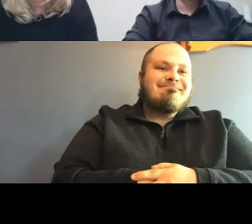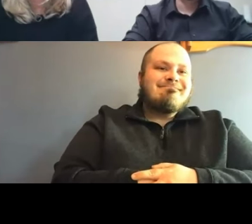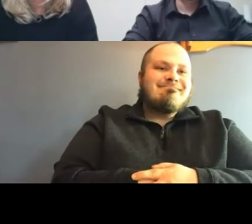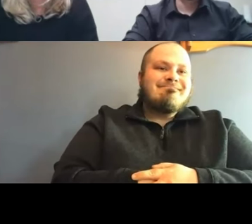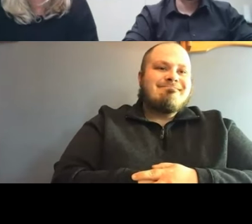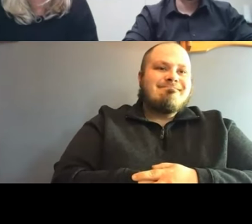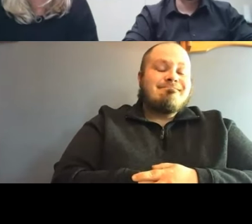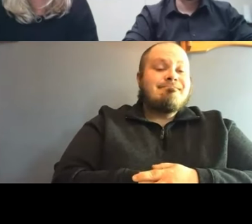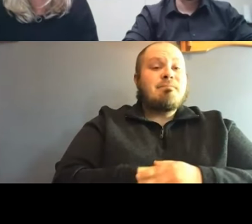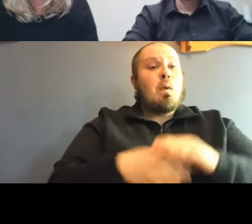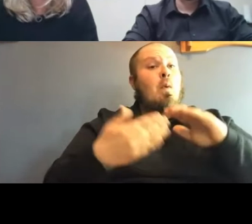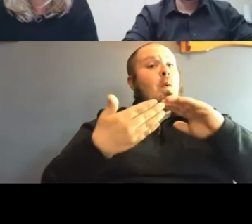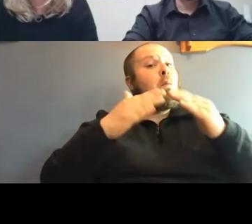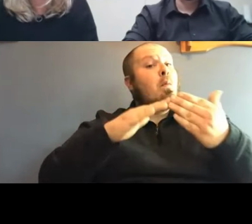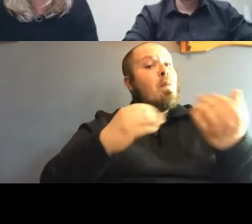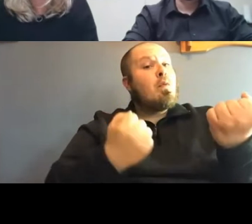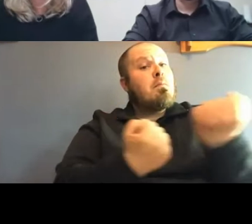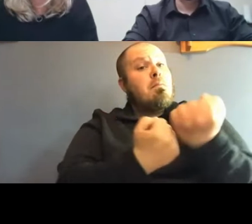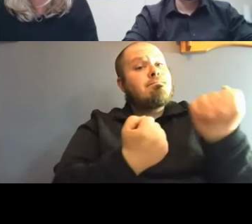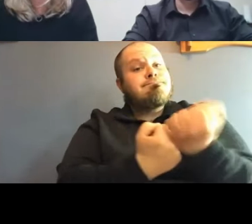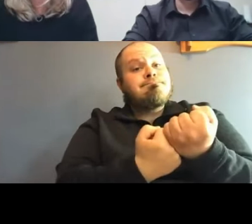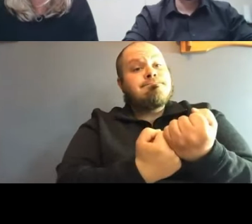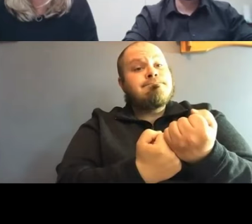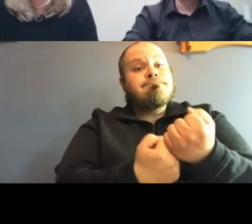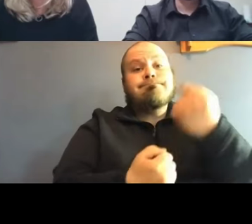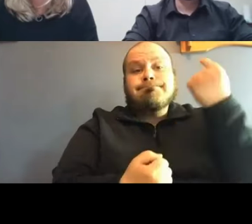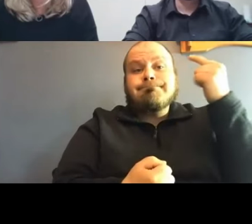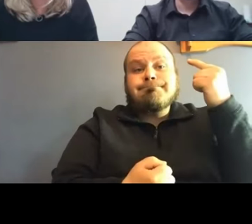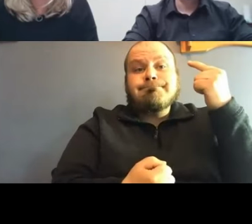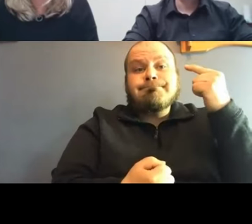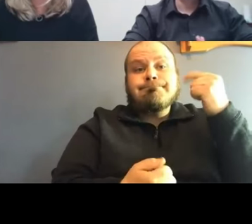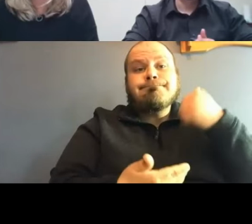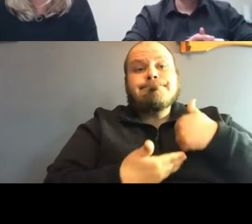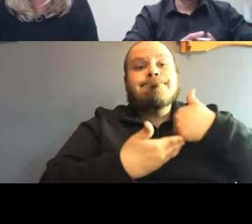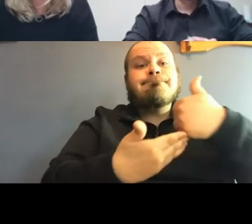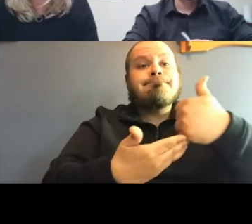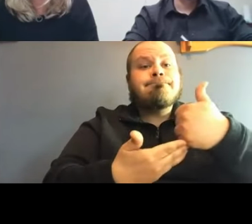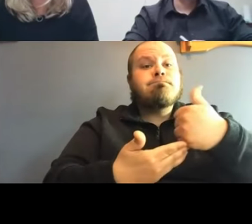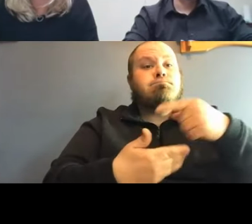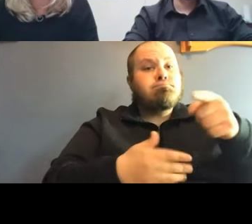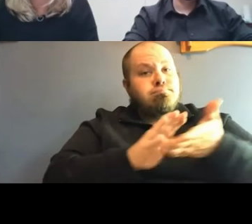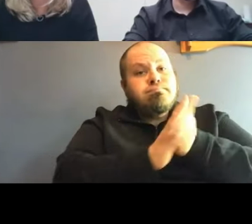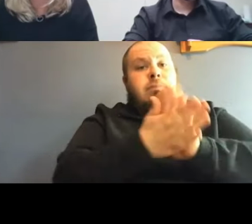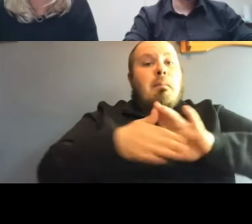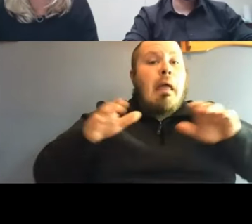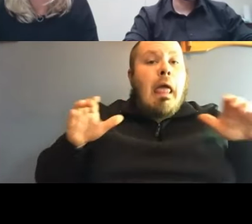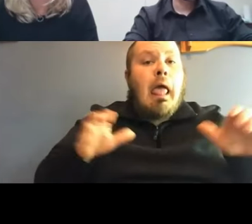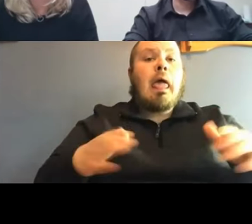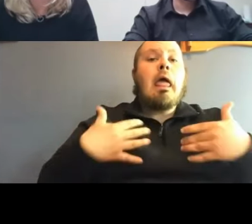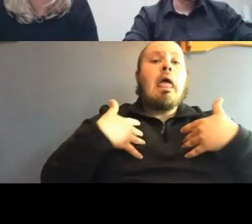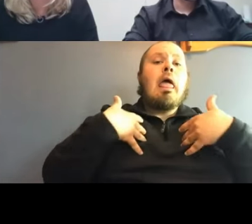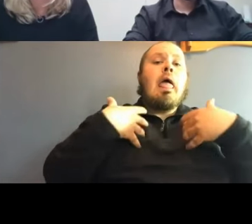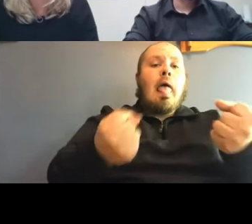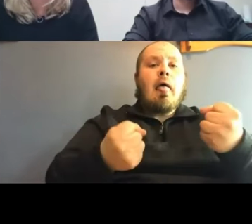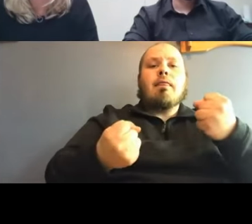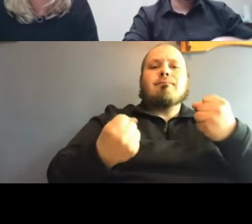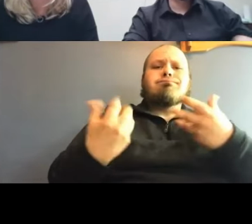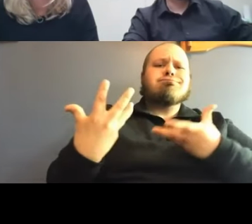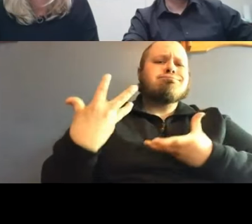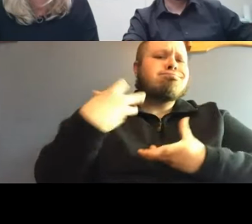So community support is to assist with an active, healthy, and to integrate into